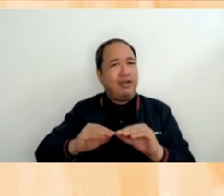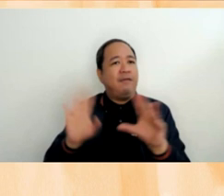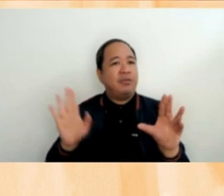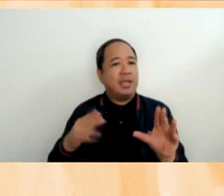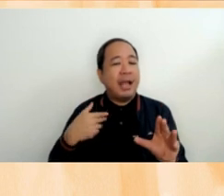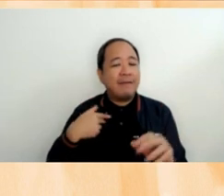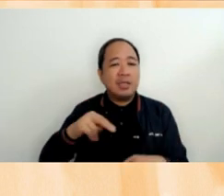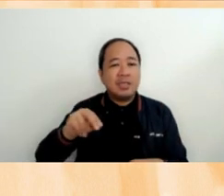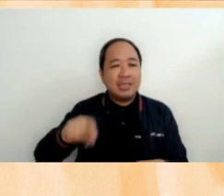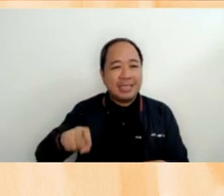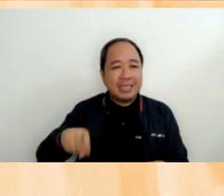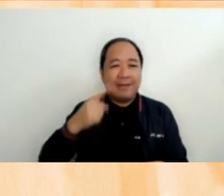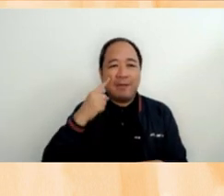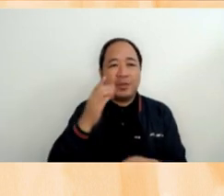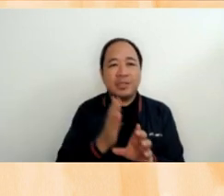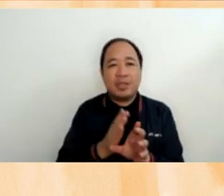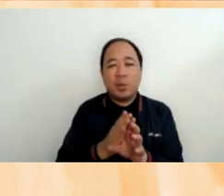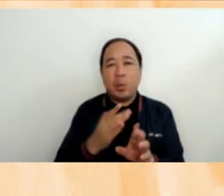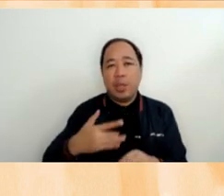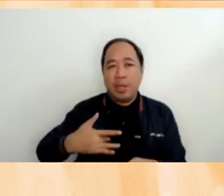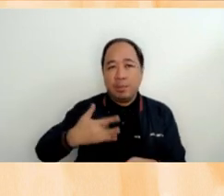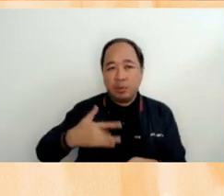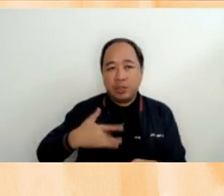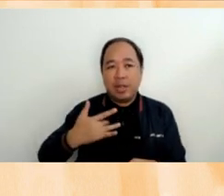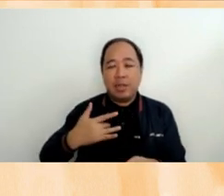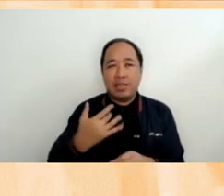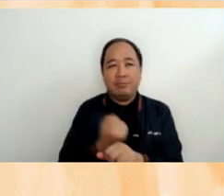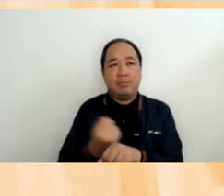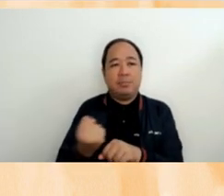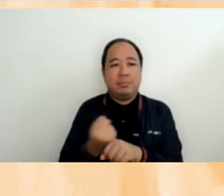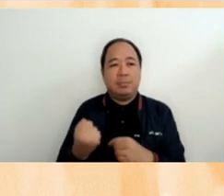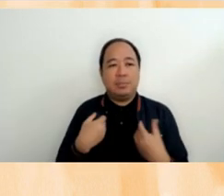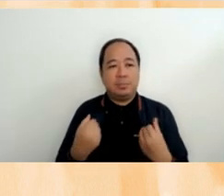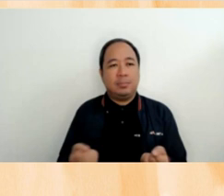need for psycho-emotional resilience.